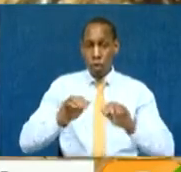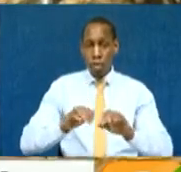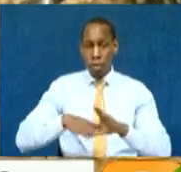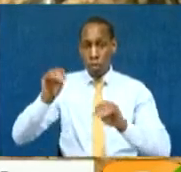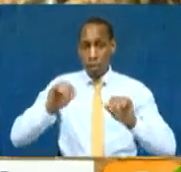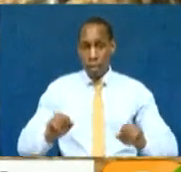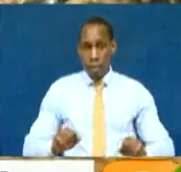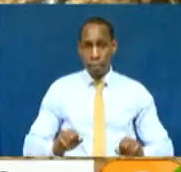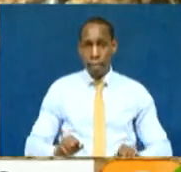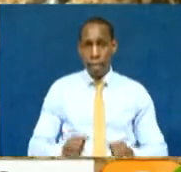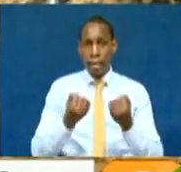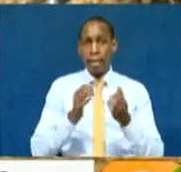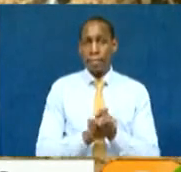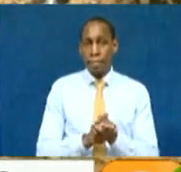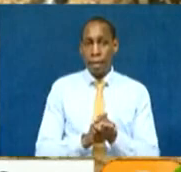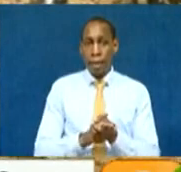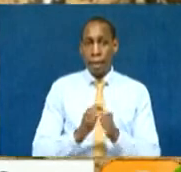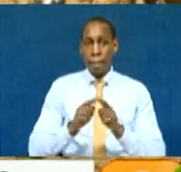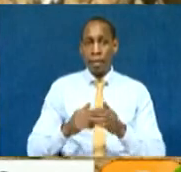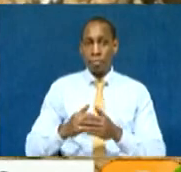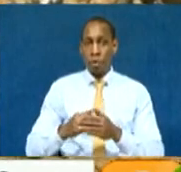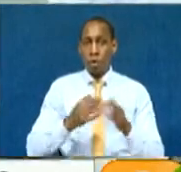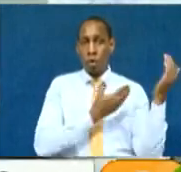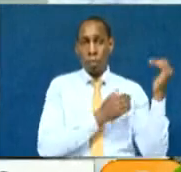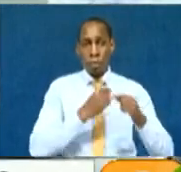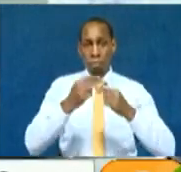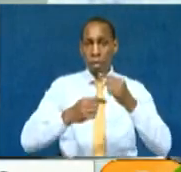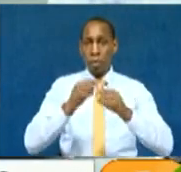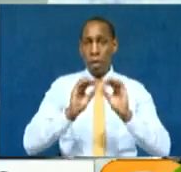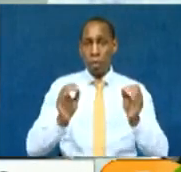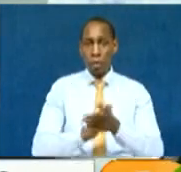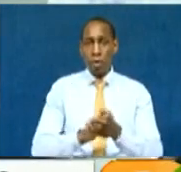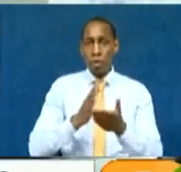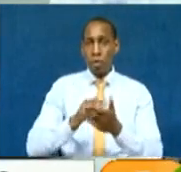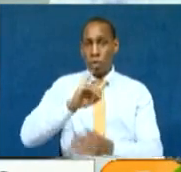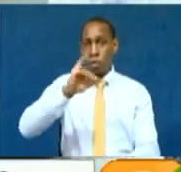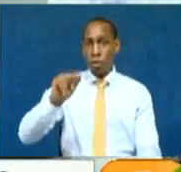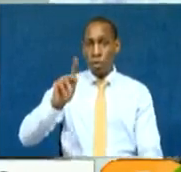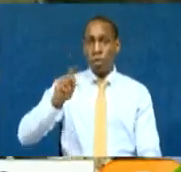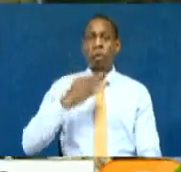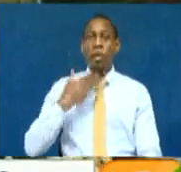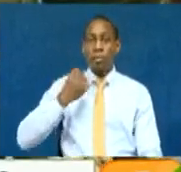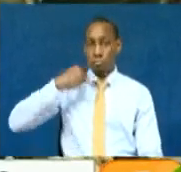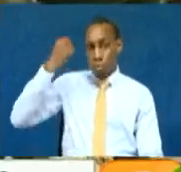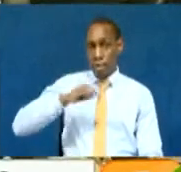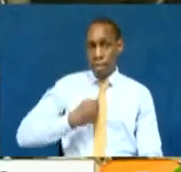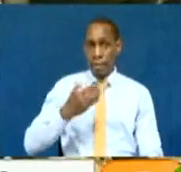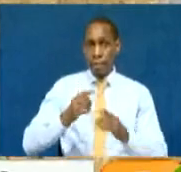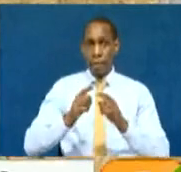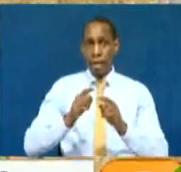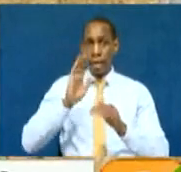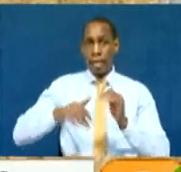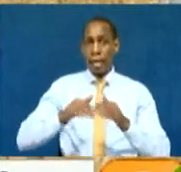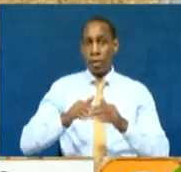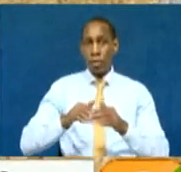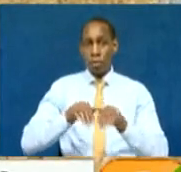niko hai. However, with each passing day, their hopes dimmed. Jack Onyango confessing that he at some point contemplated suicide rather than wait for